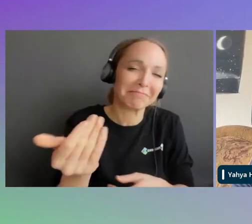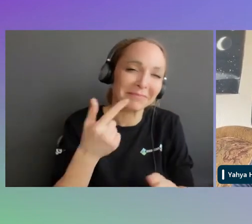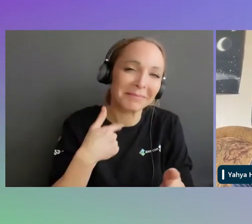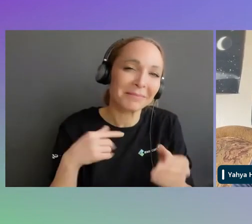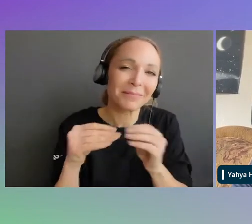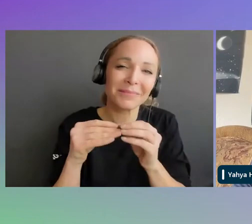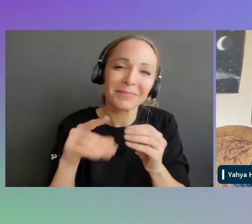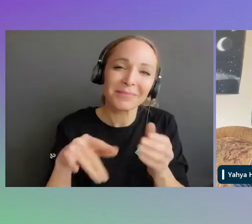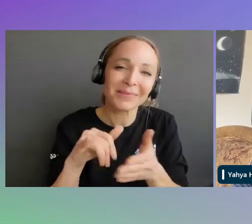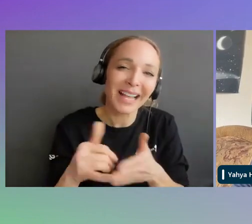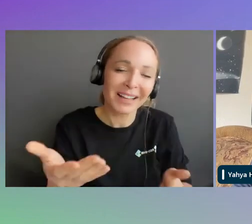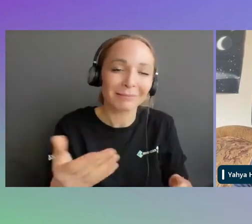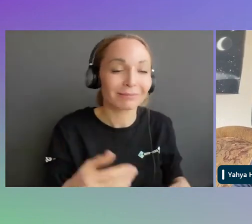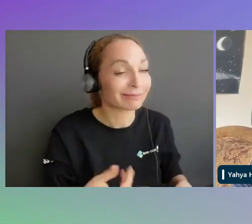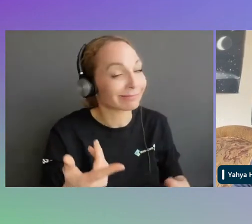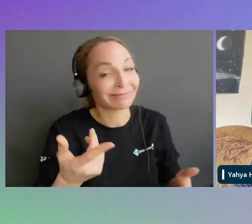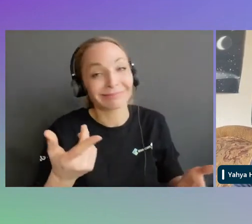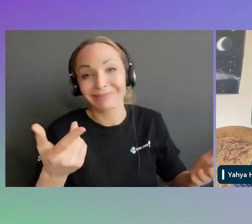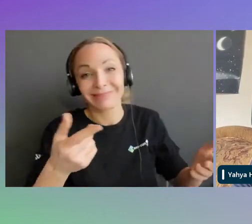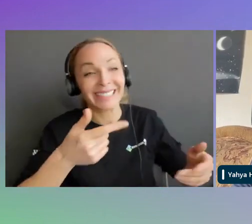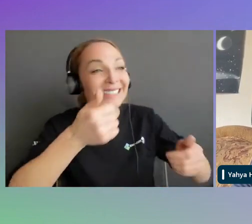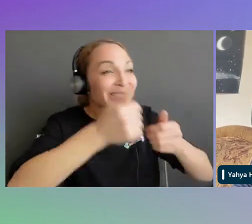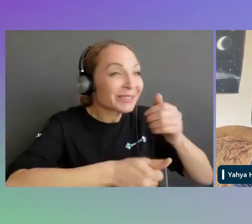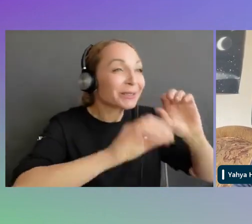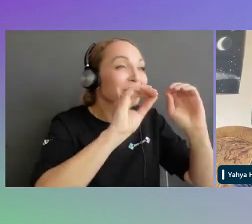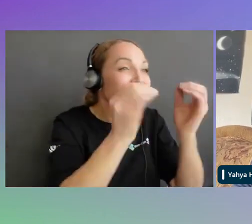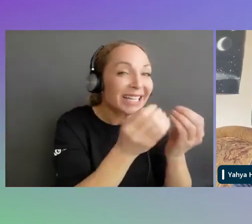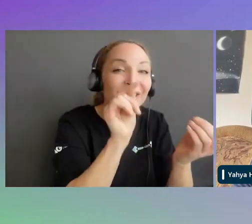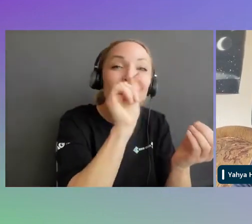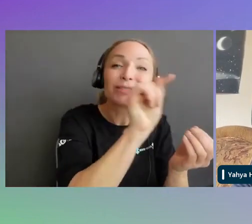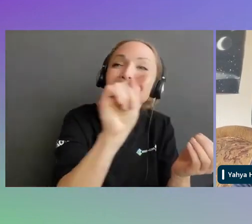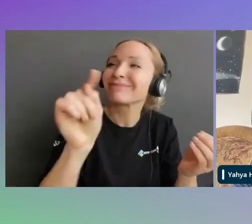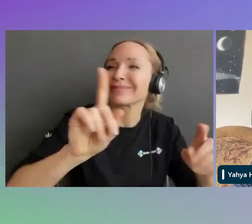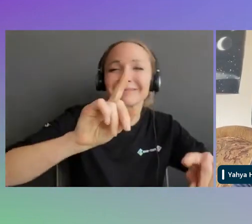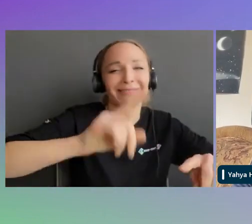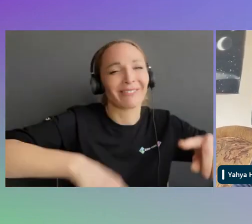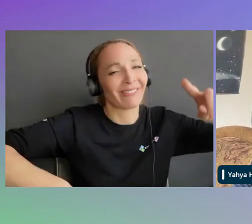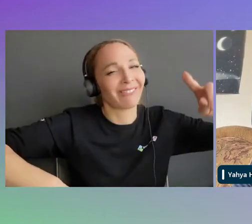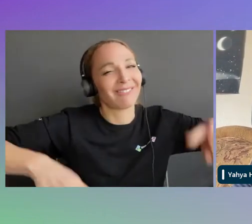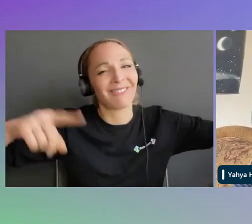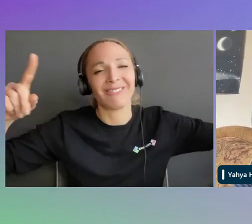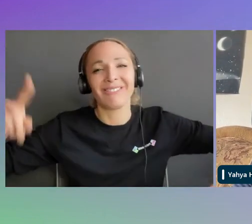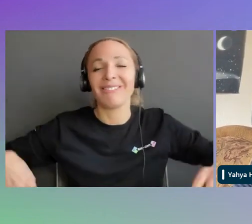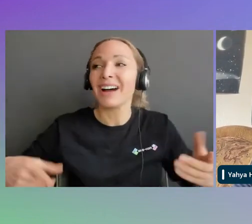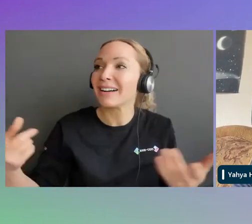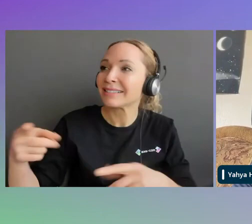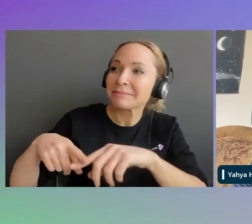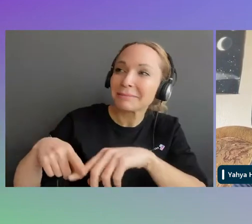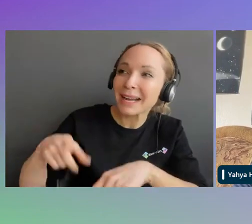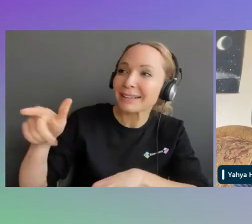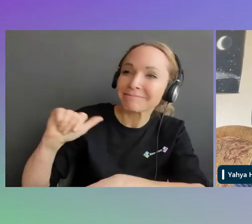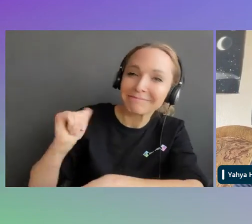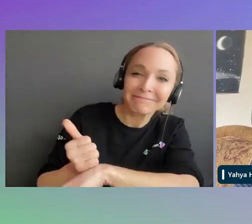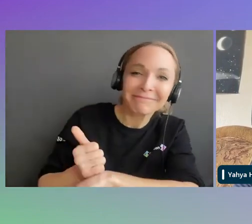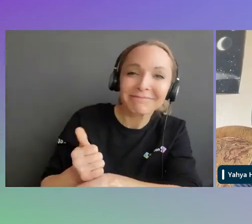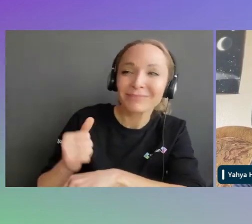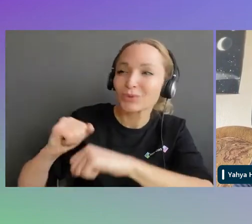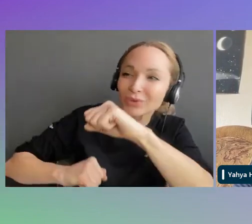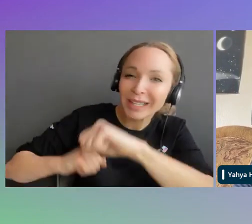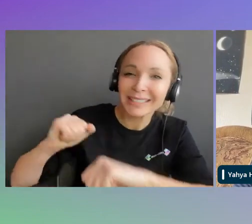It definitely varies from organization to organization and how they want to structure their teams. But a lot of